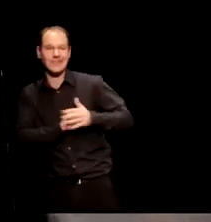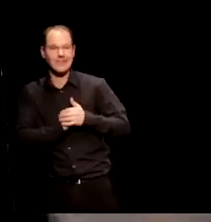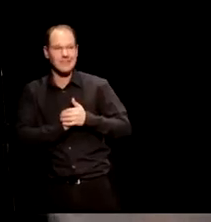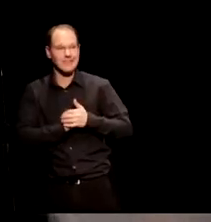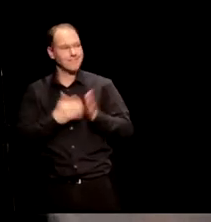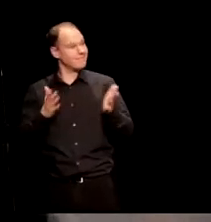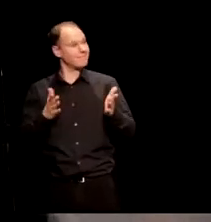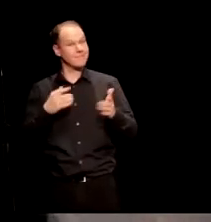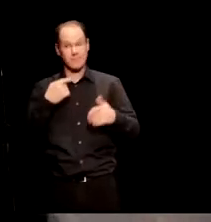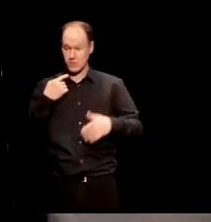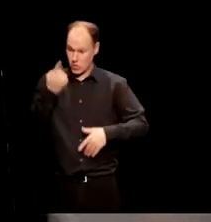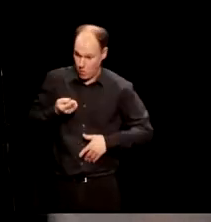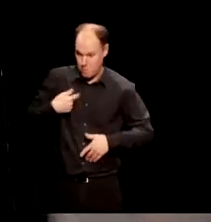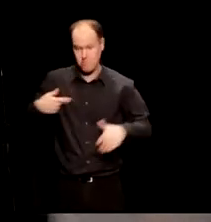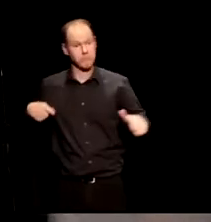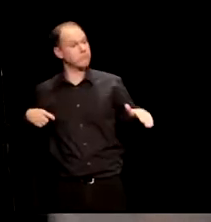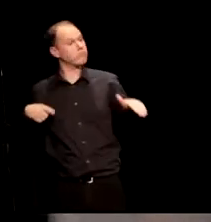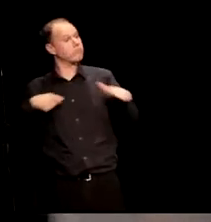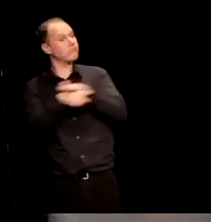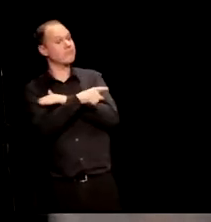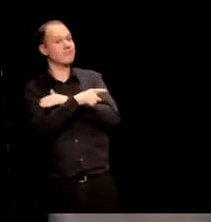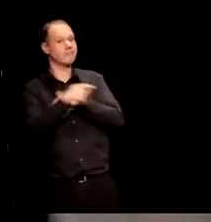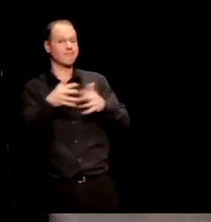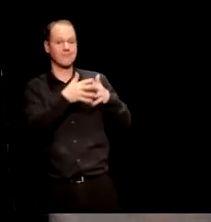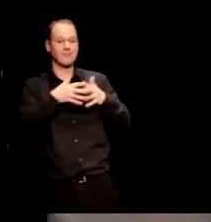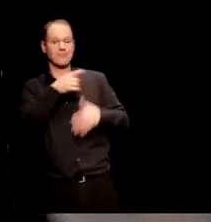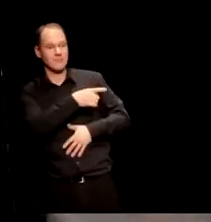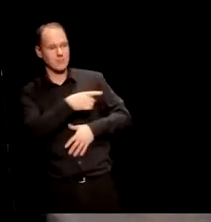I leave here tomorrow for Gatorville, Florida.